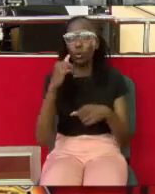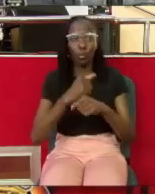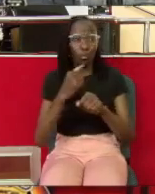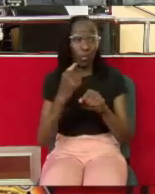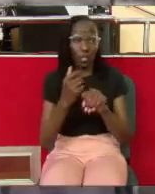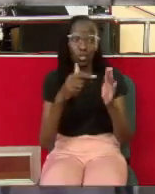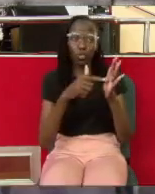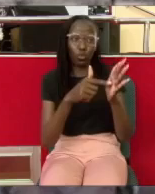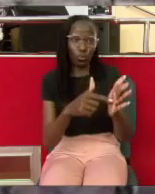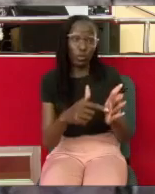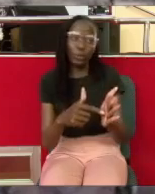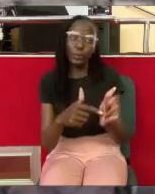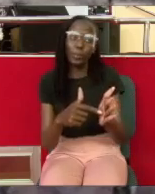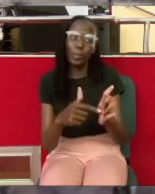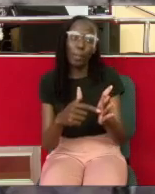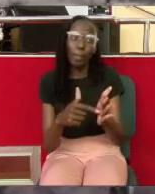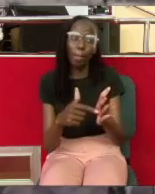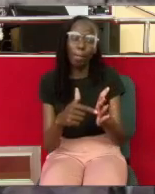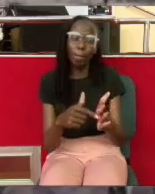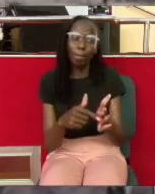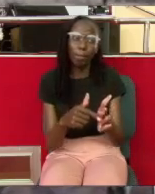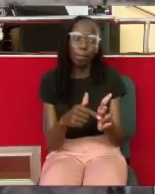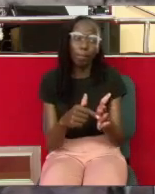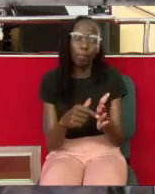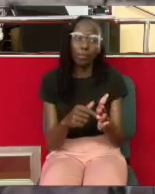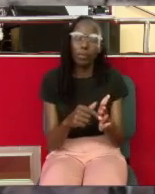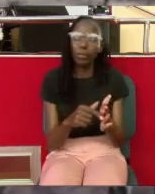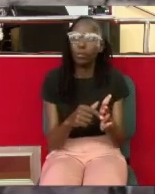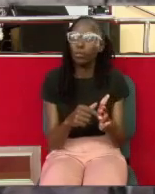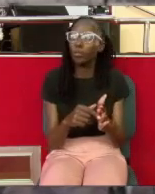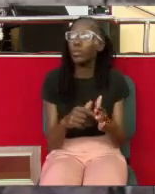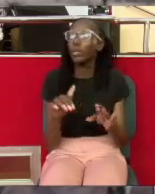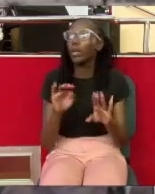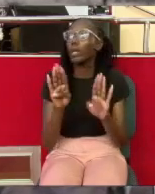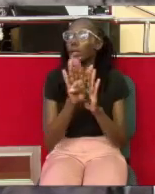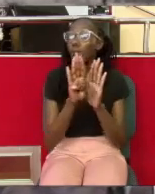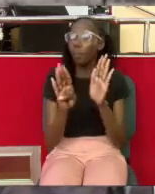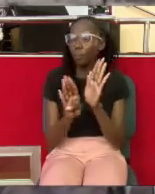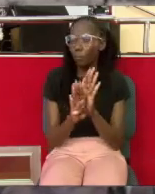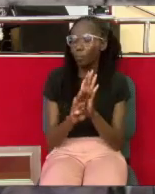manifest. I link the same to what the Bible says in the book of Matthew chapter